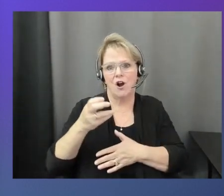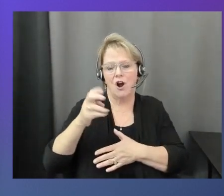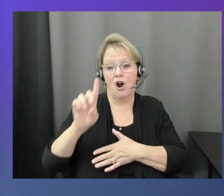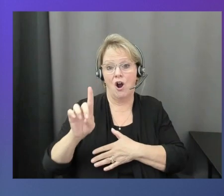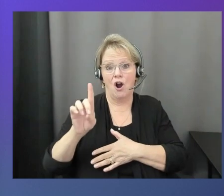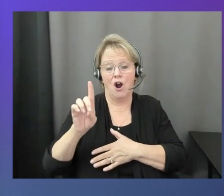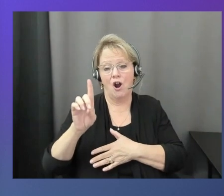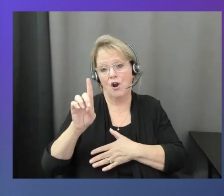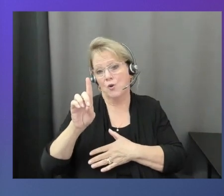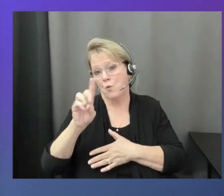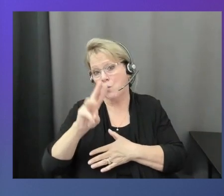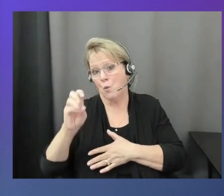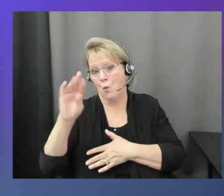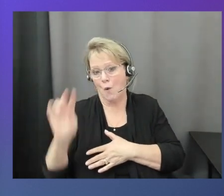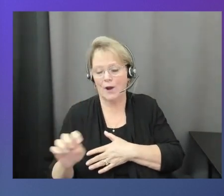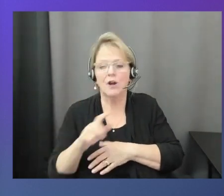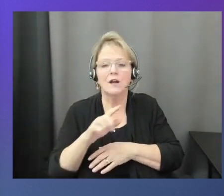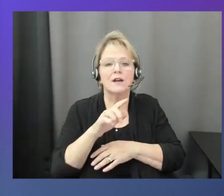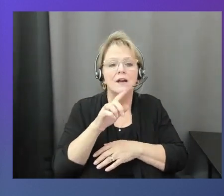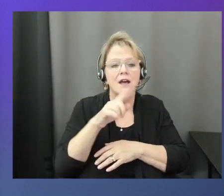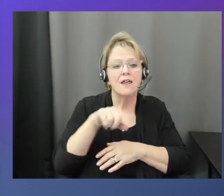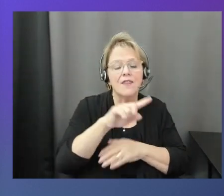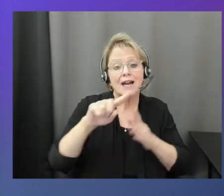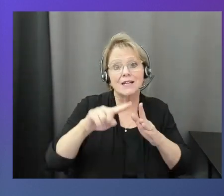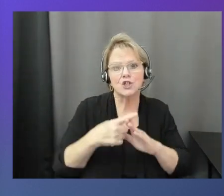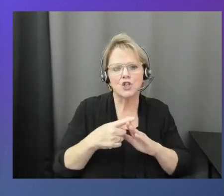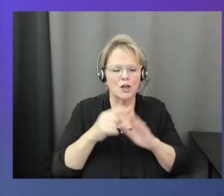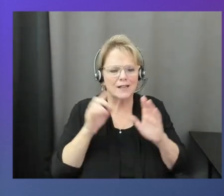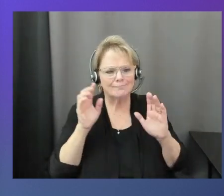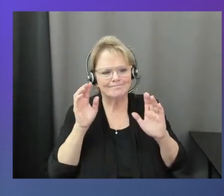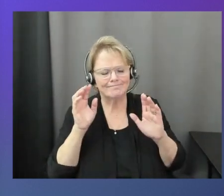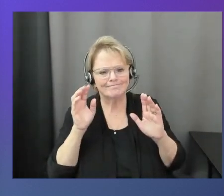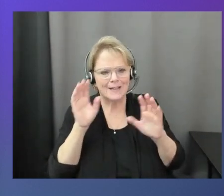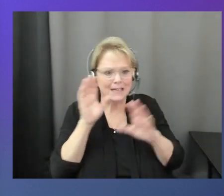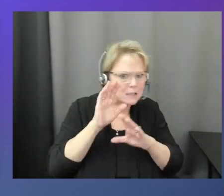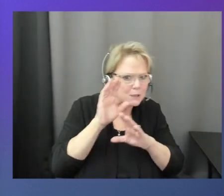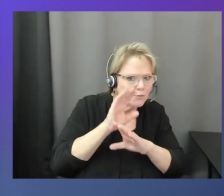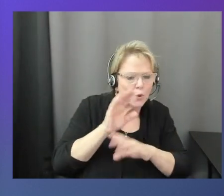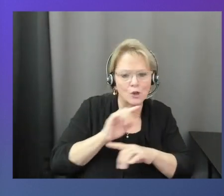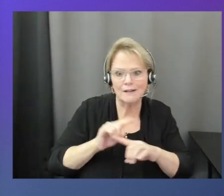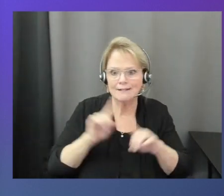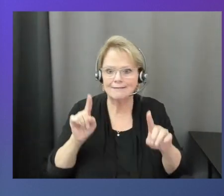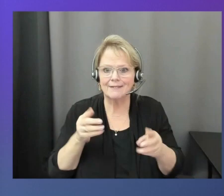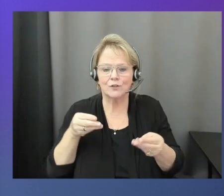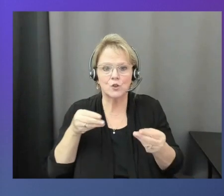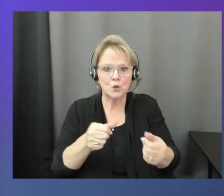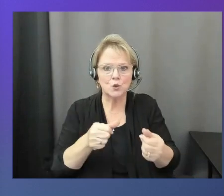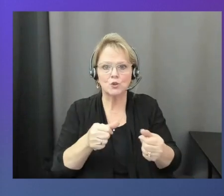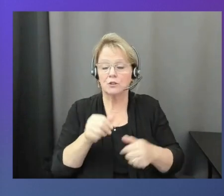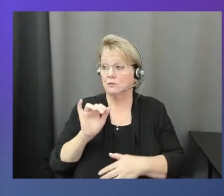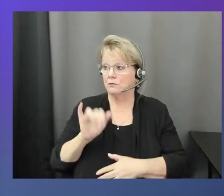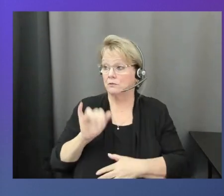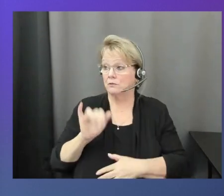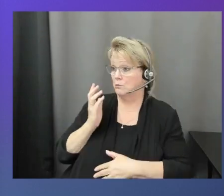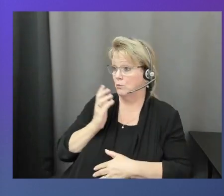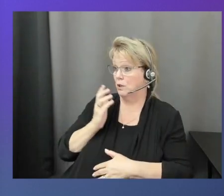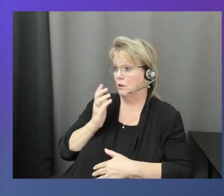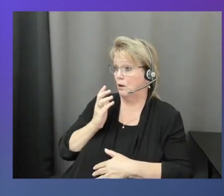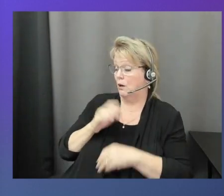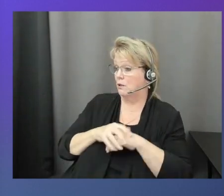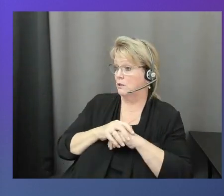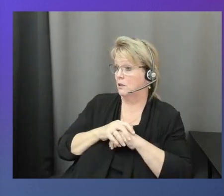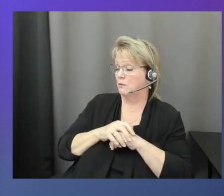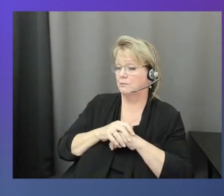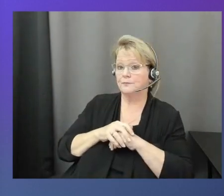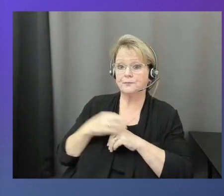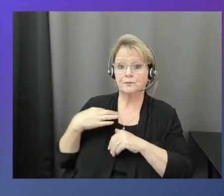on-premises solutions, Curtin started exploring different cloud solutions. That's pretty awesome. Before I volunteer to go